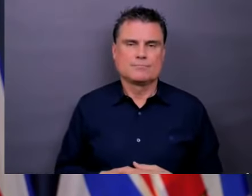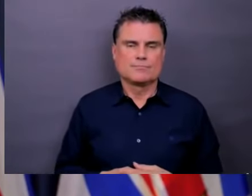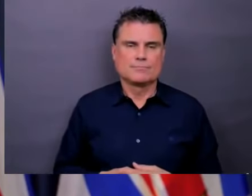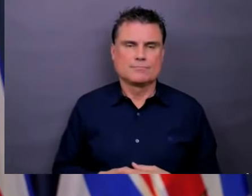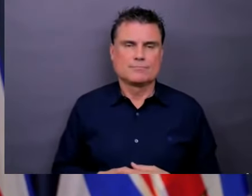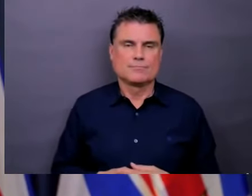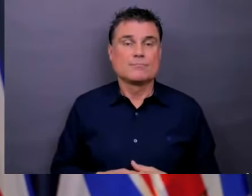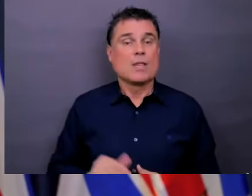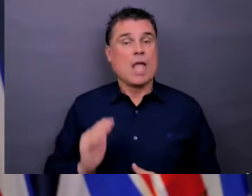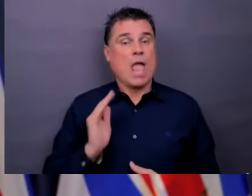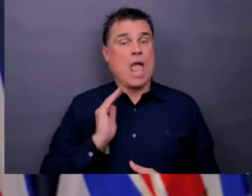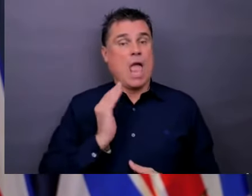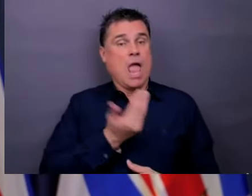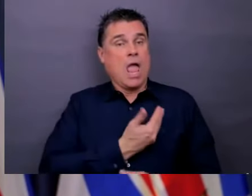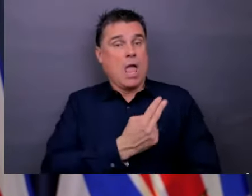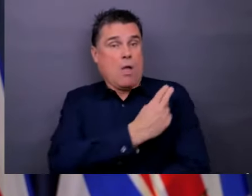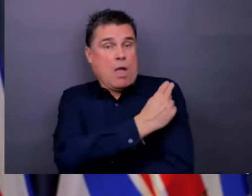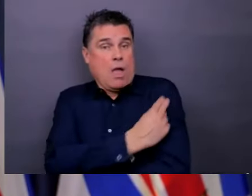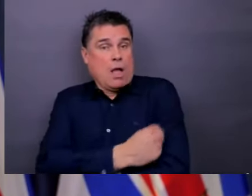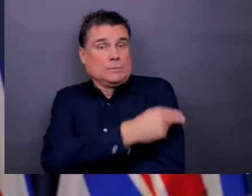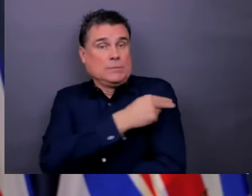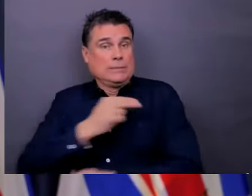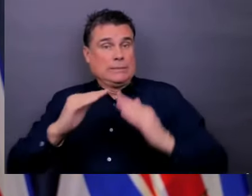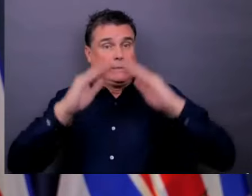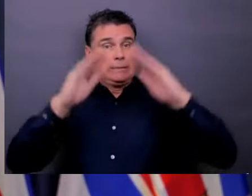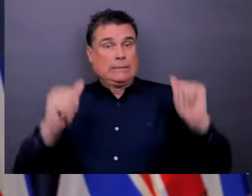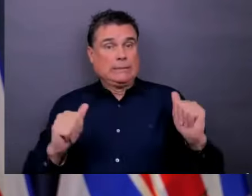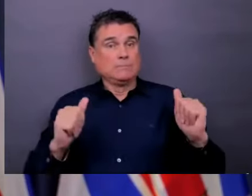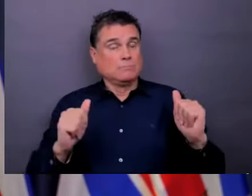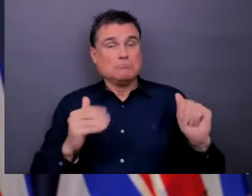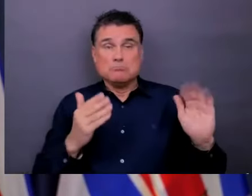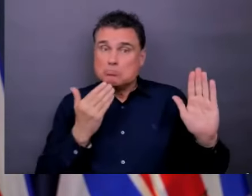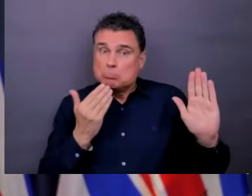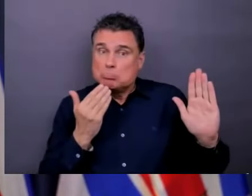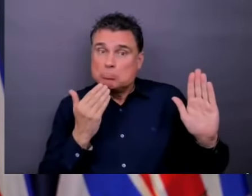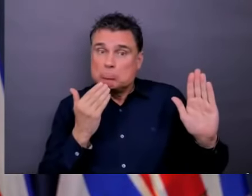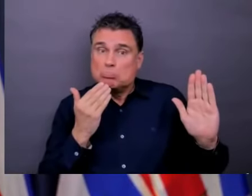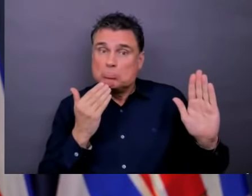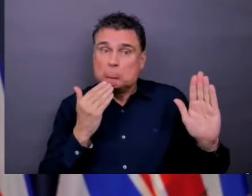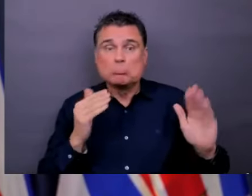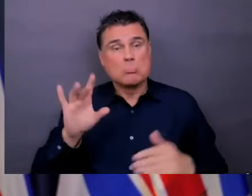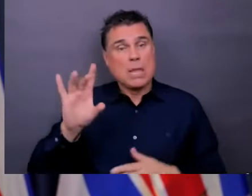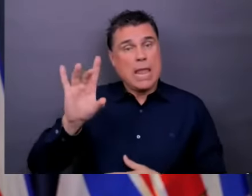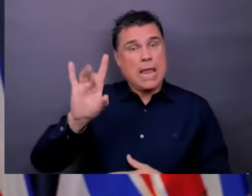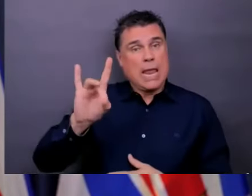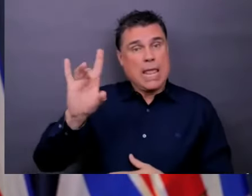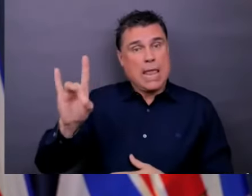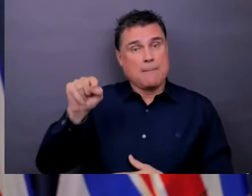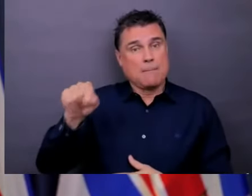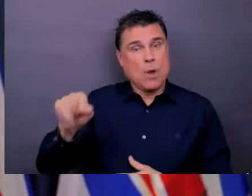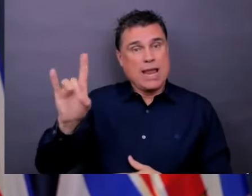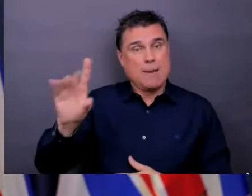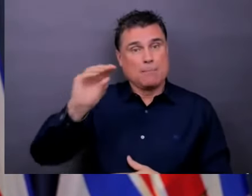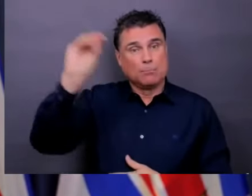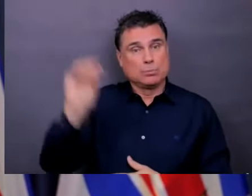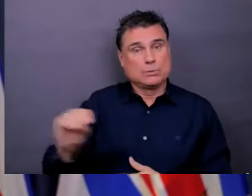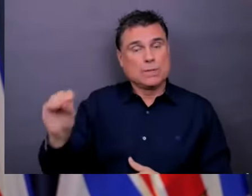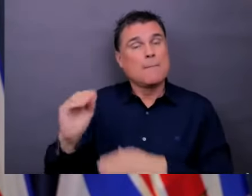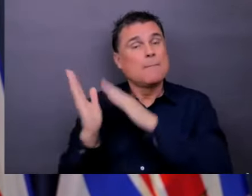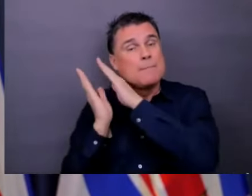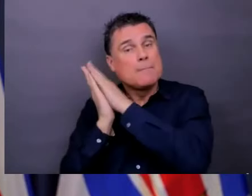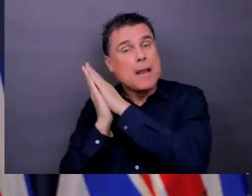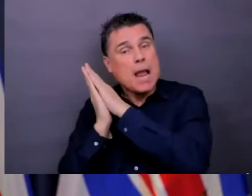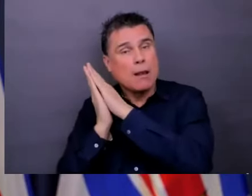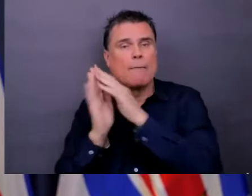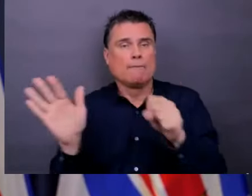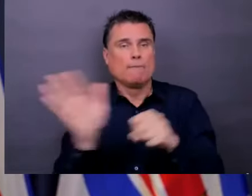with respect to available beds, about 88.7%, not about 88.7% of beds are currently occupied in